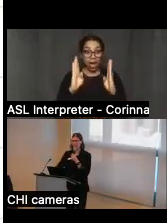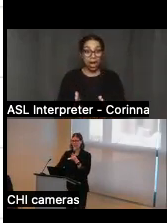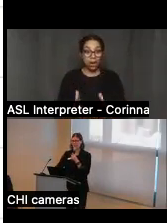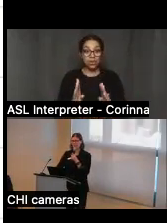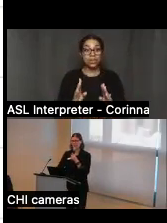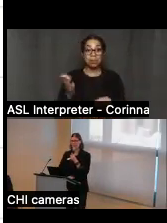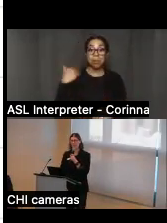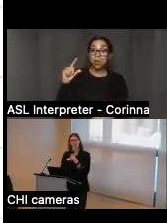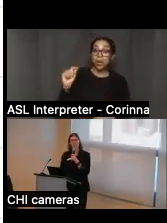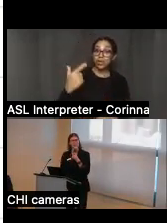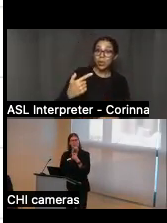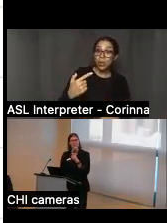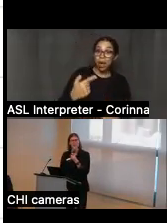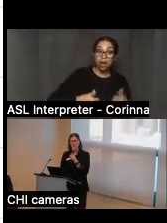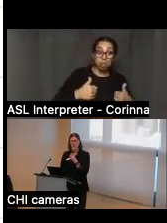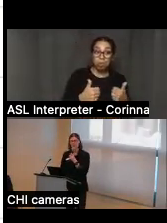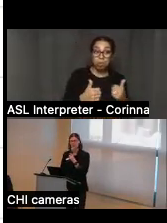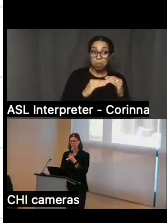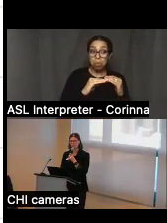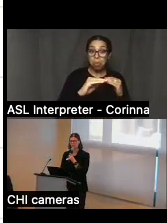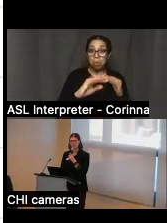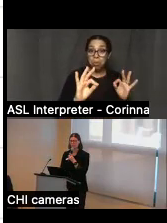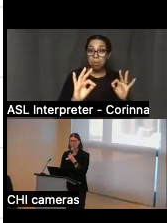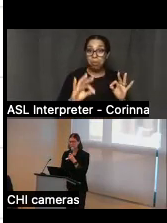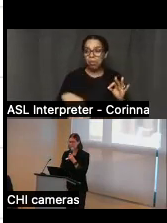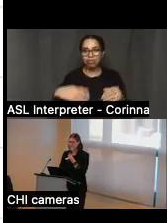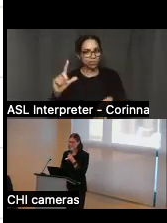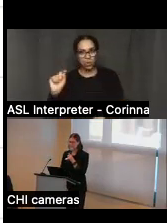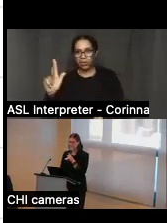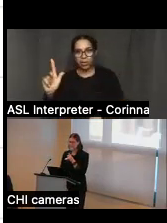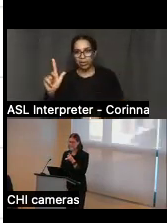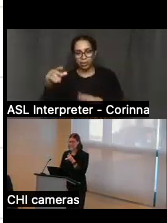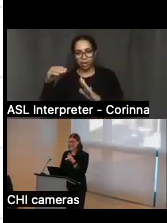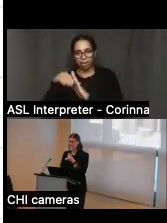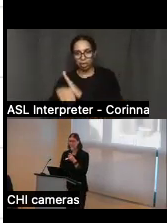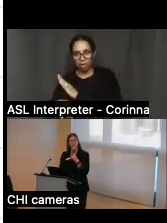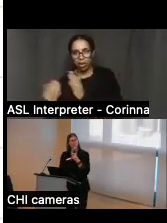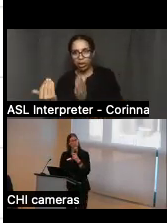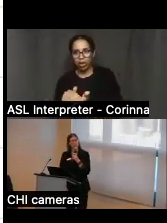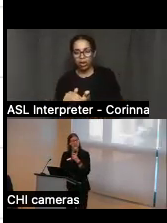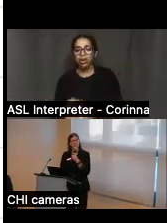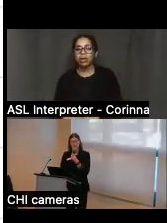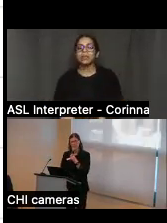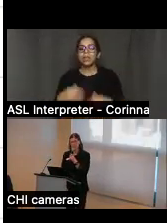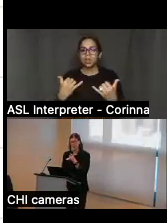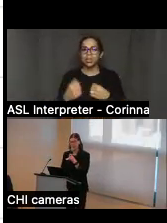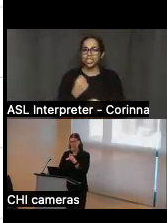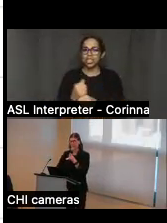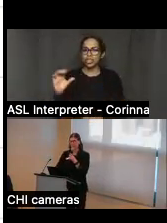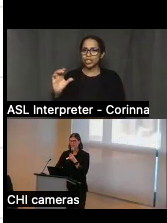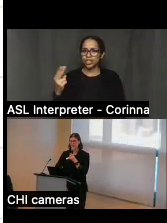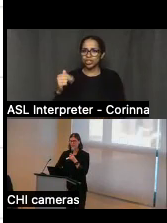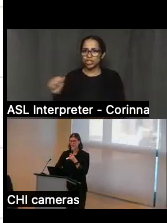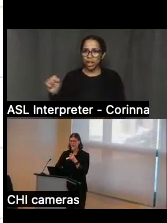2023 to match pre-pandemic levels. This year's CHAS gives us both useful and challenging